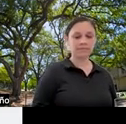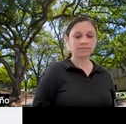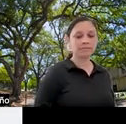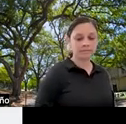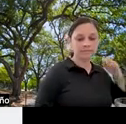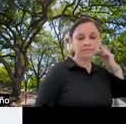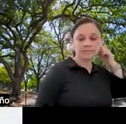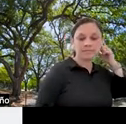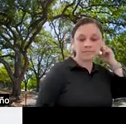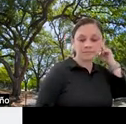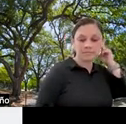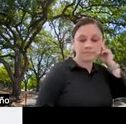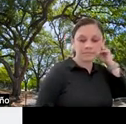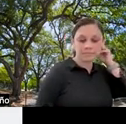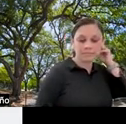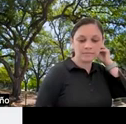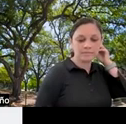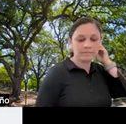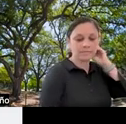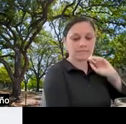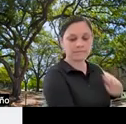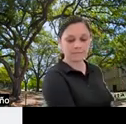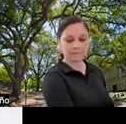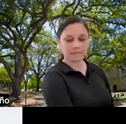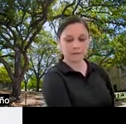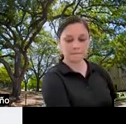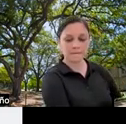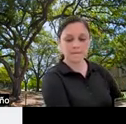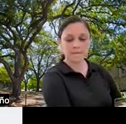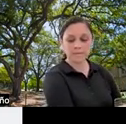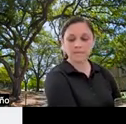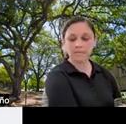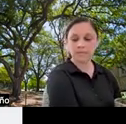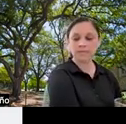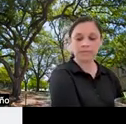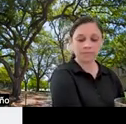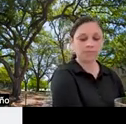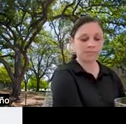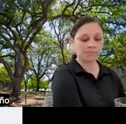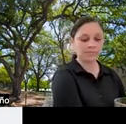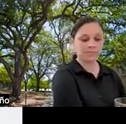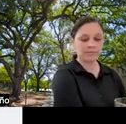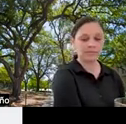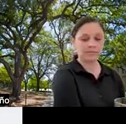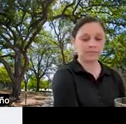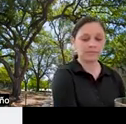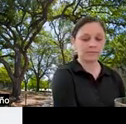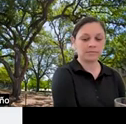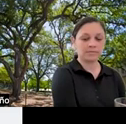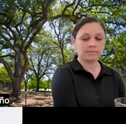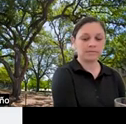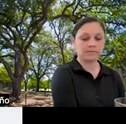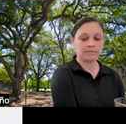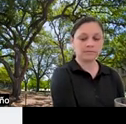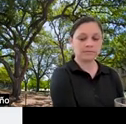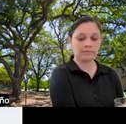data systems that allow you to do more analysis. I think we've really focused on the families and children, but this other aspect on the administrative side,